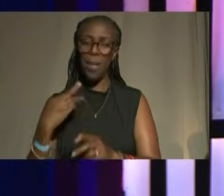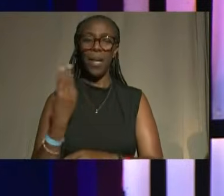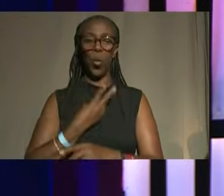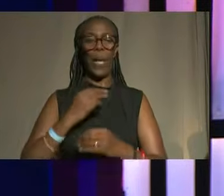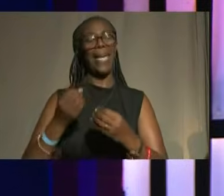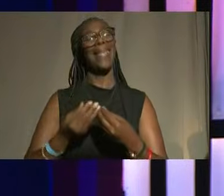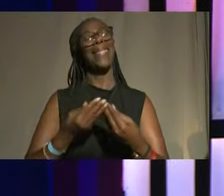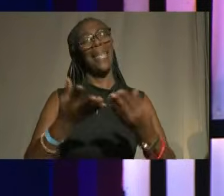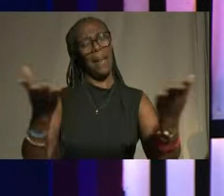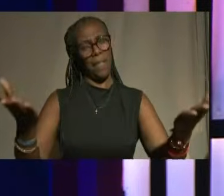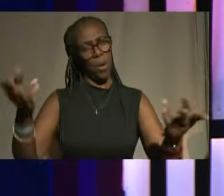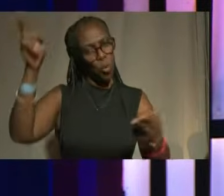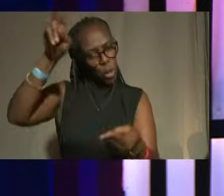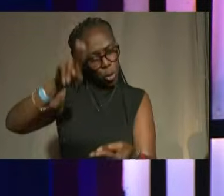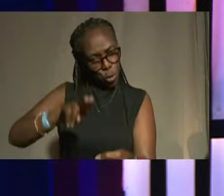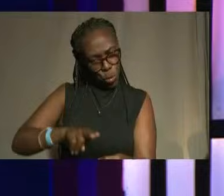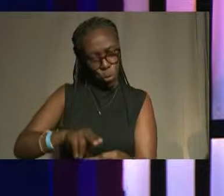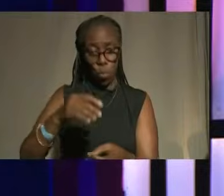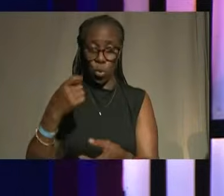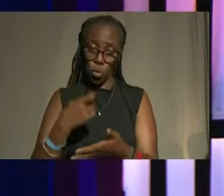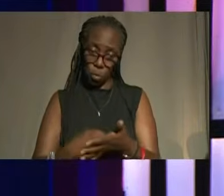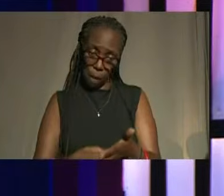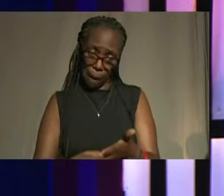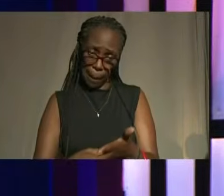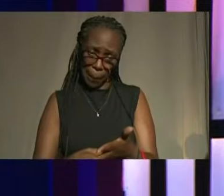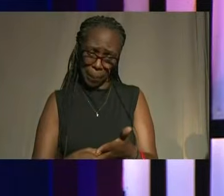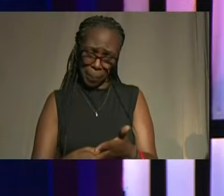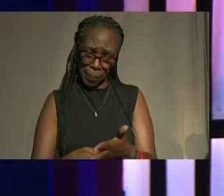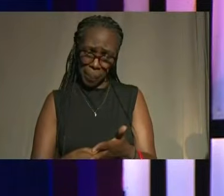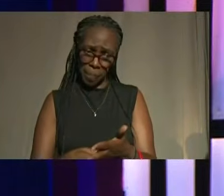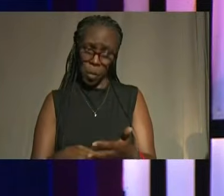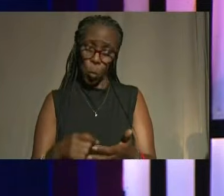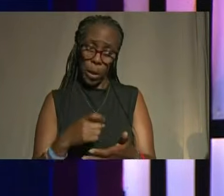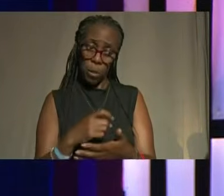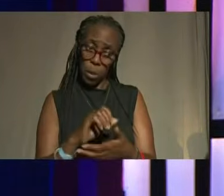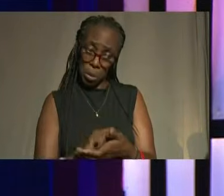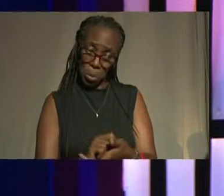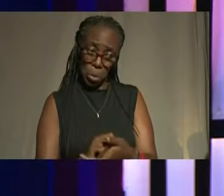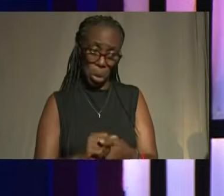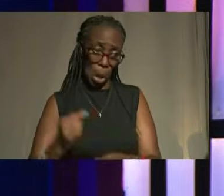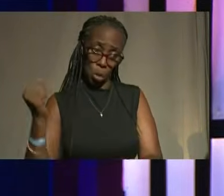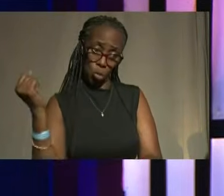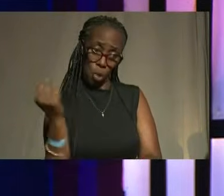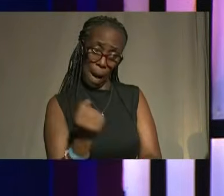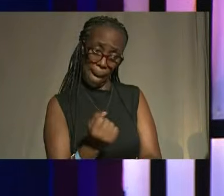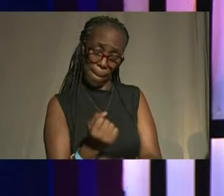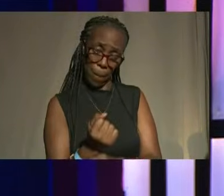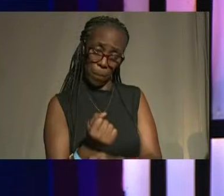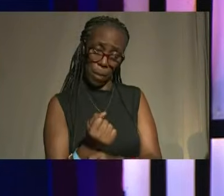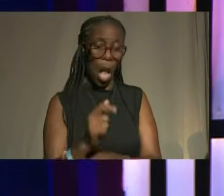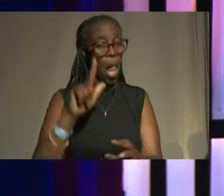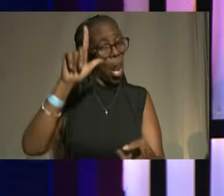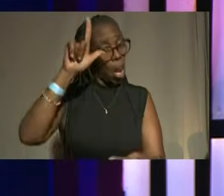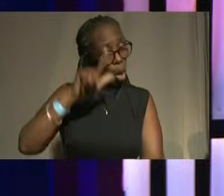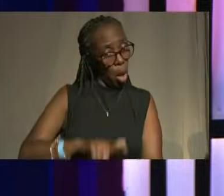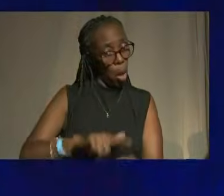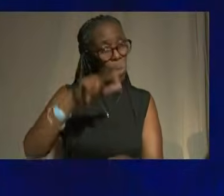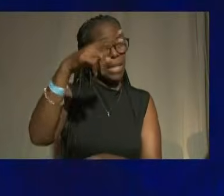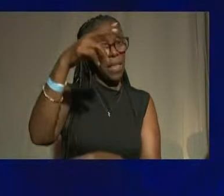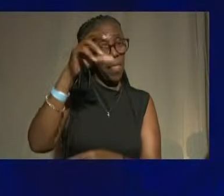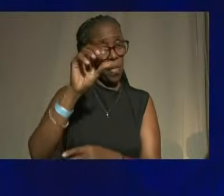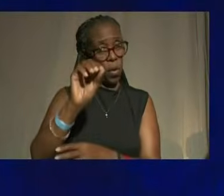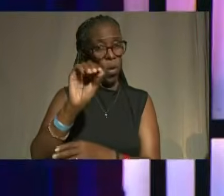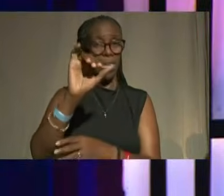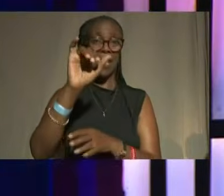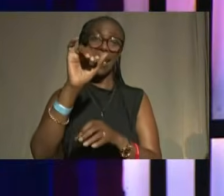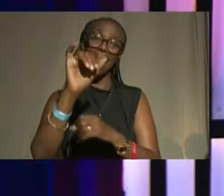poverty, reduced crime despite Peter's objection by over 40%, the lowest in 30 years. That is what is important to